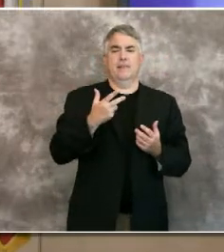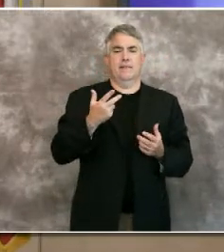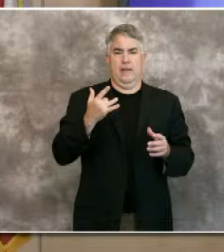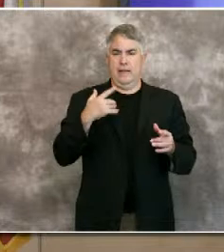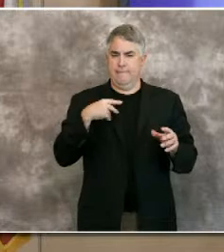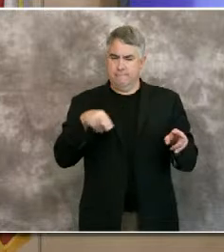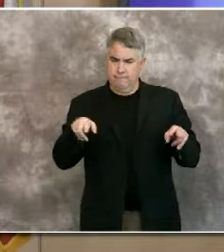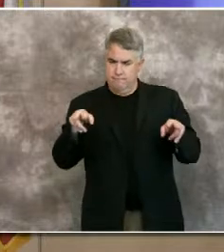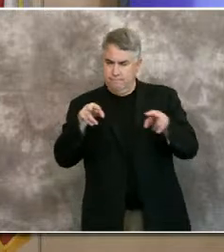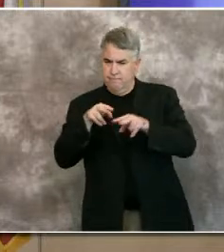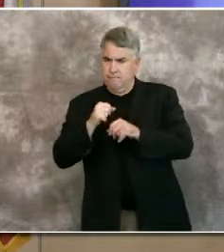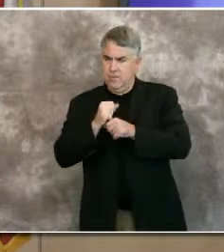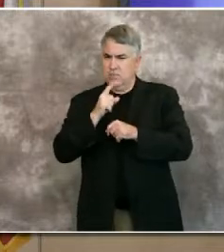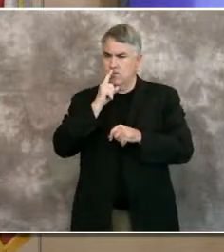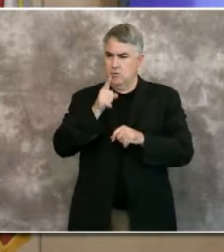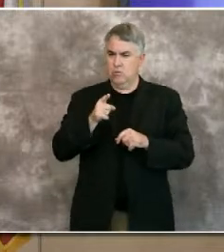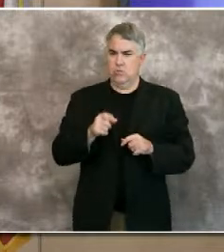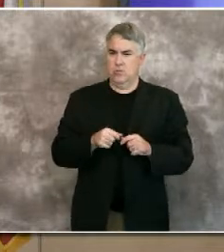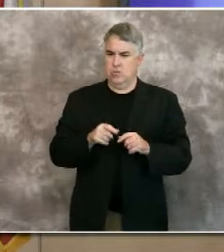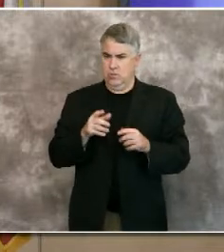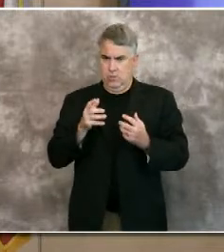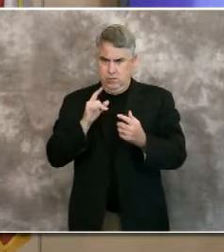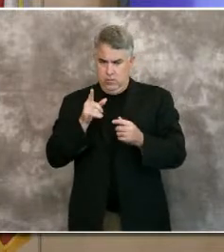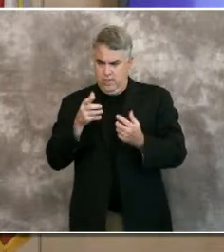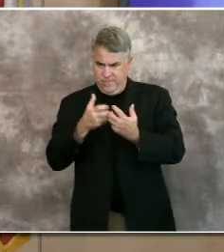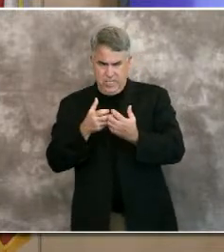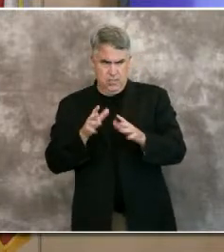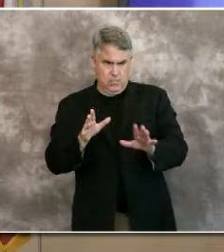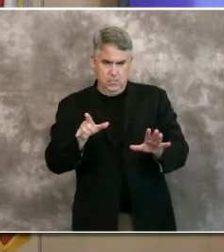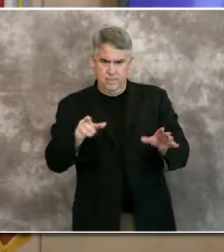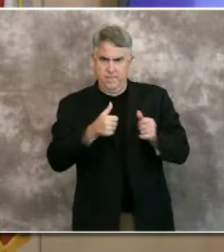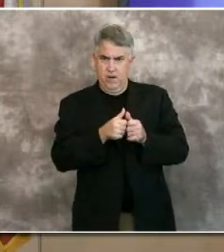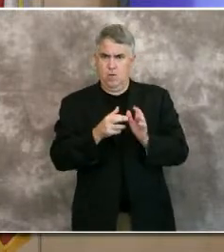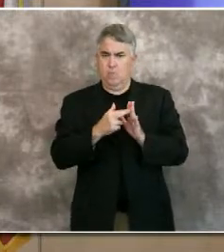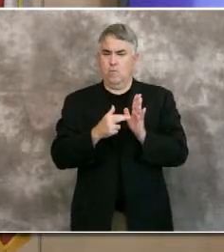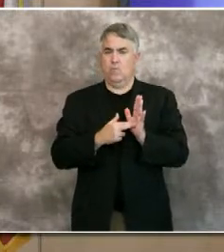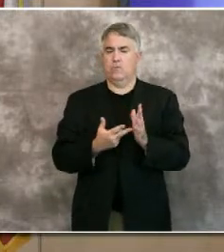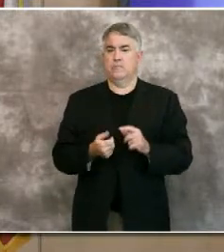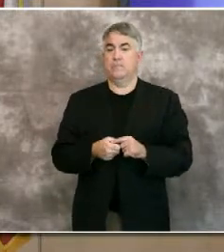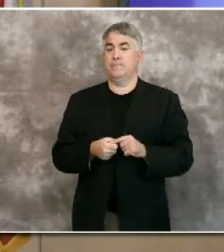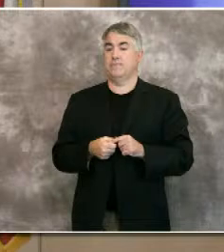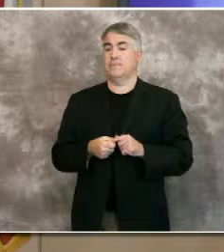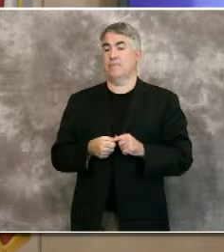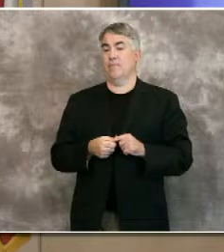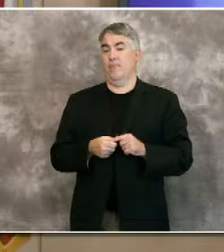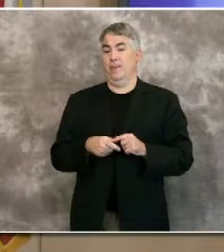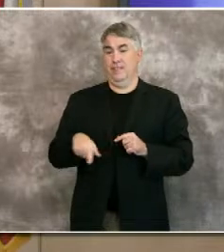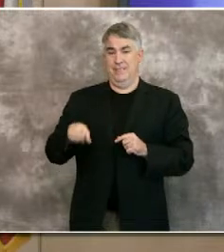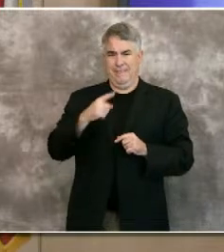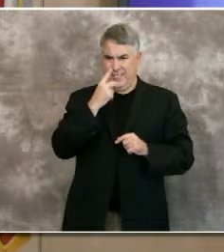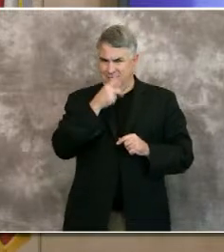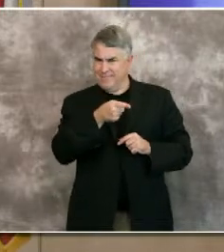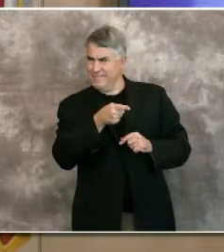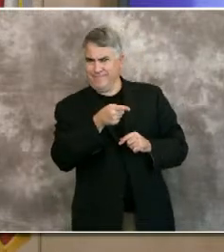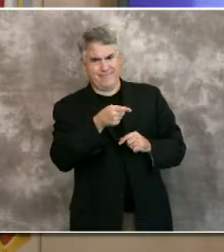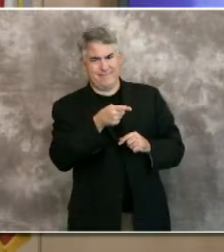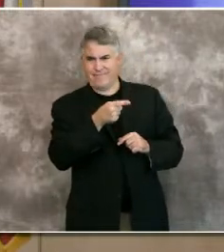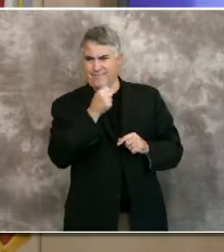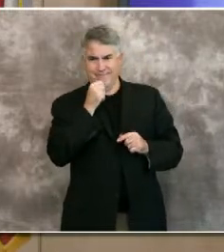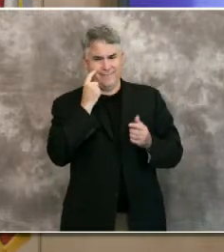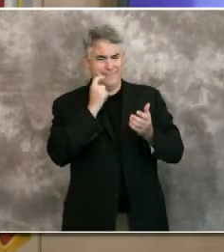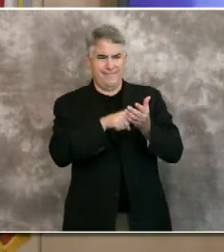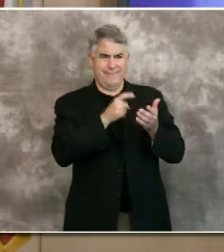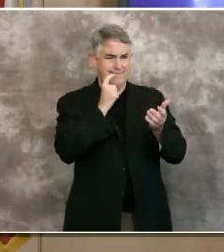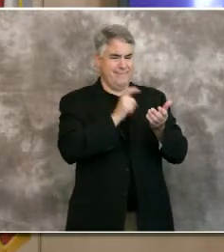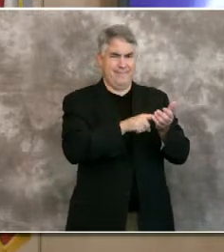are proportional to the situation and also actions that are driven by that. And so if we see particular trends, then that would give us an area where we